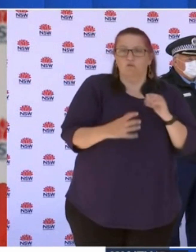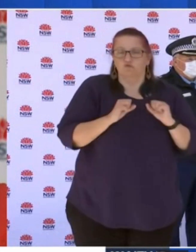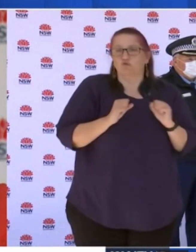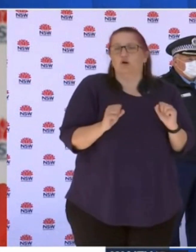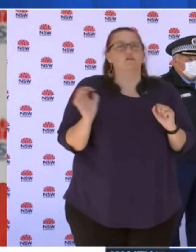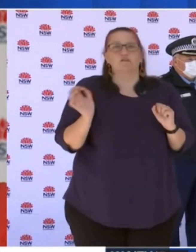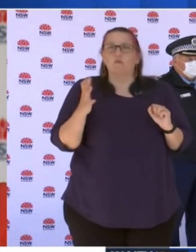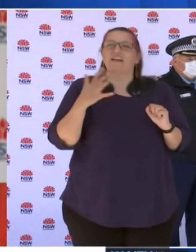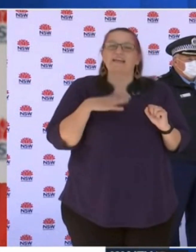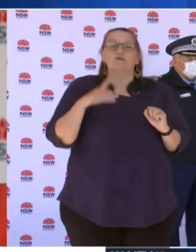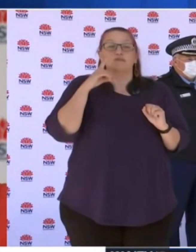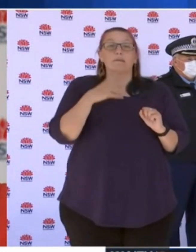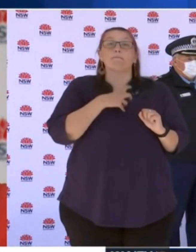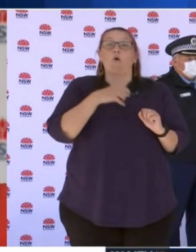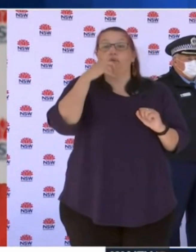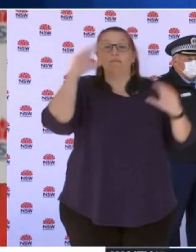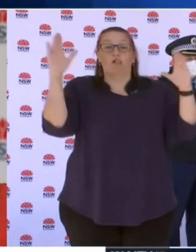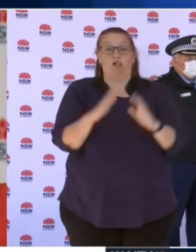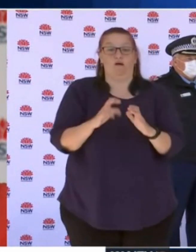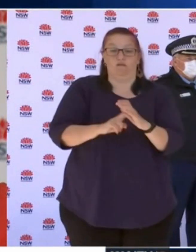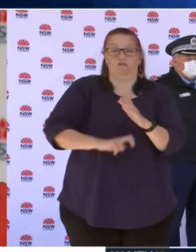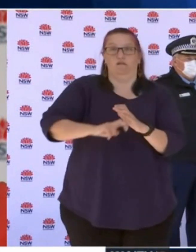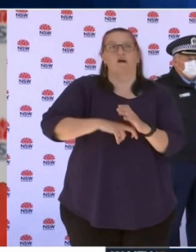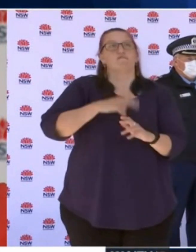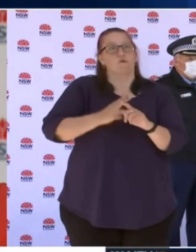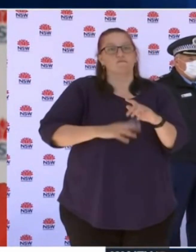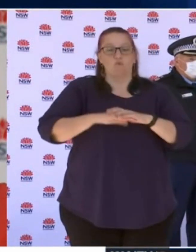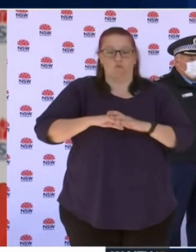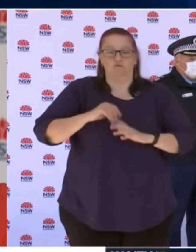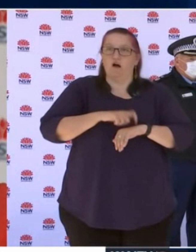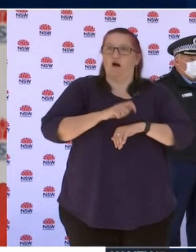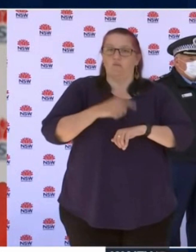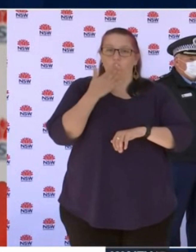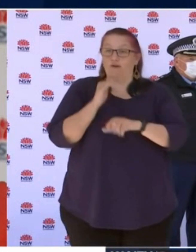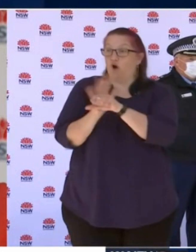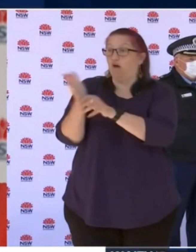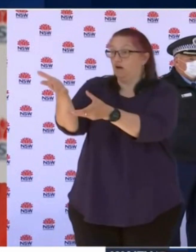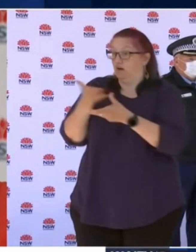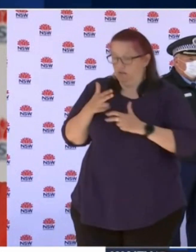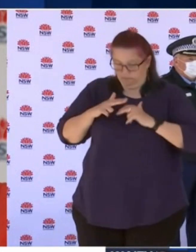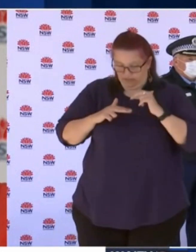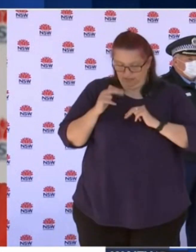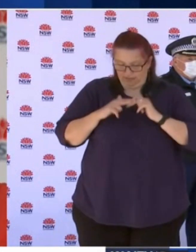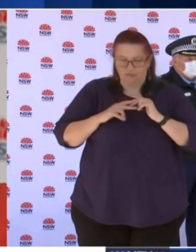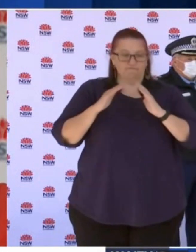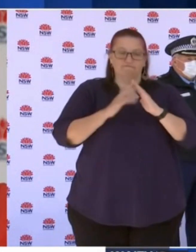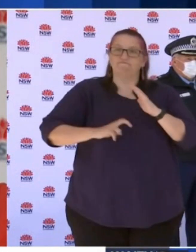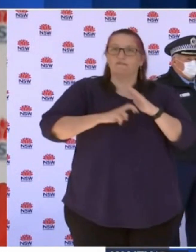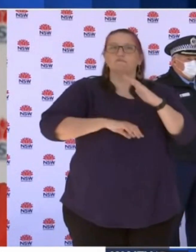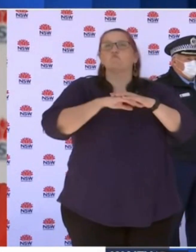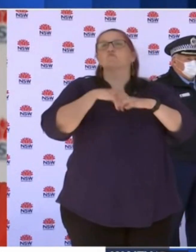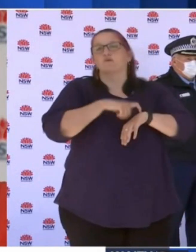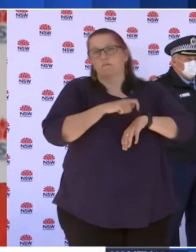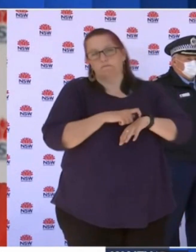for the full period, the number of unlinked chains of transmission, the setting of those cases, and the context of